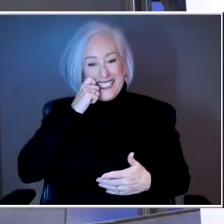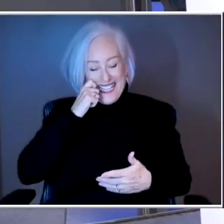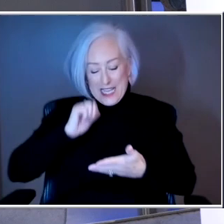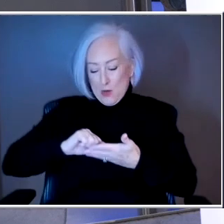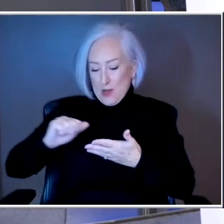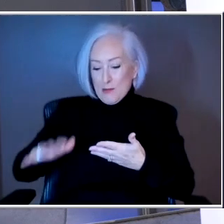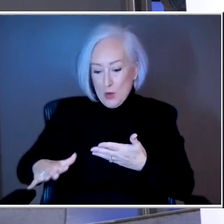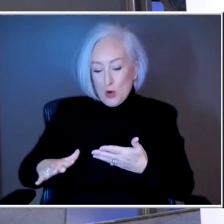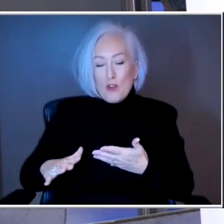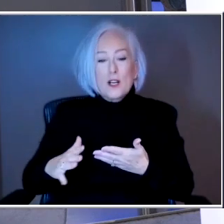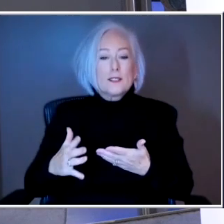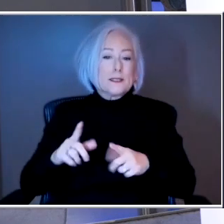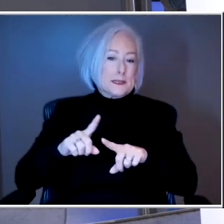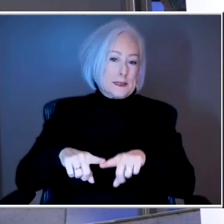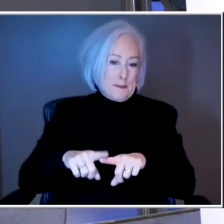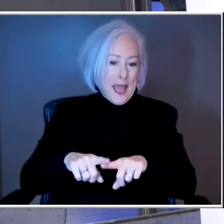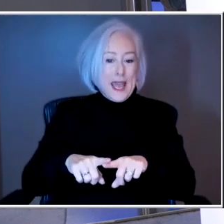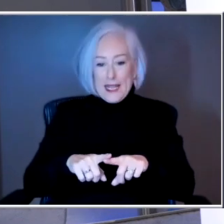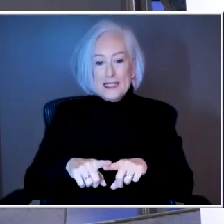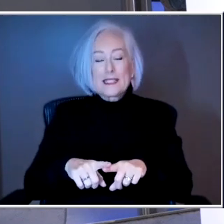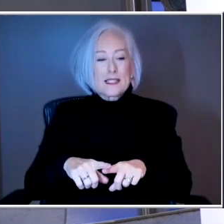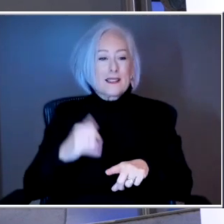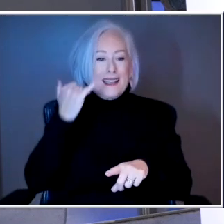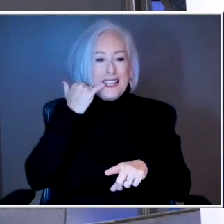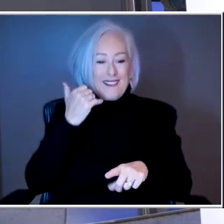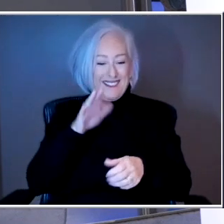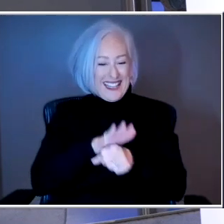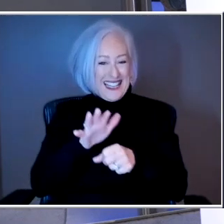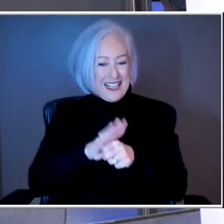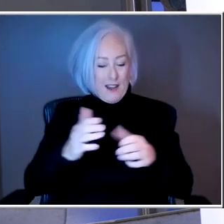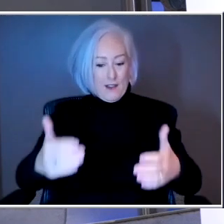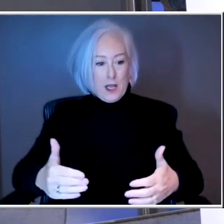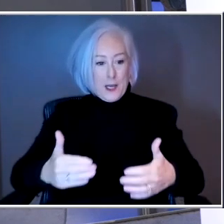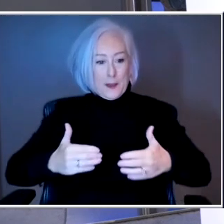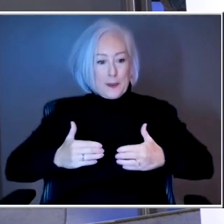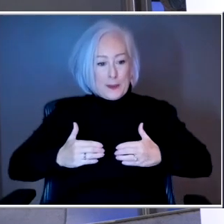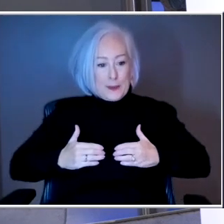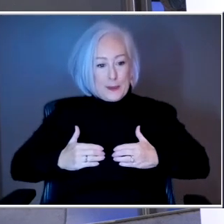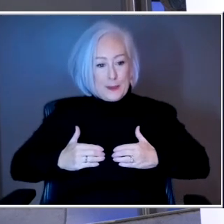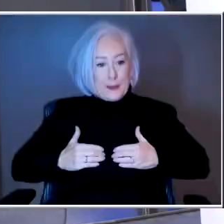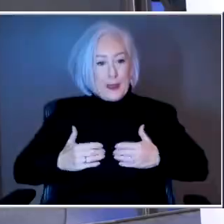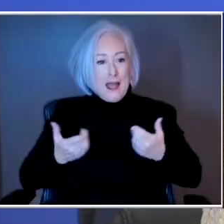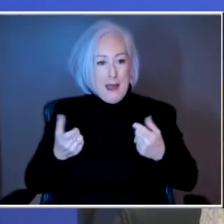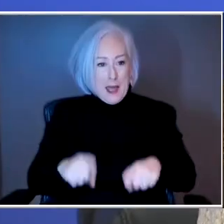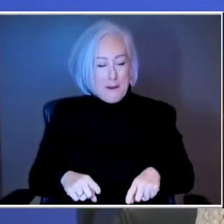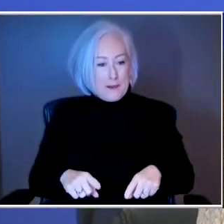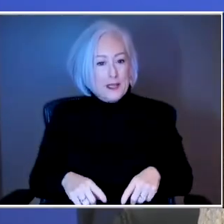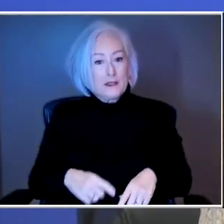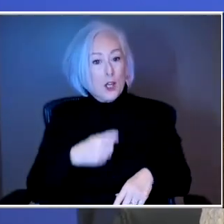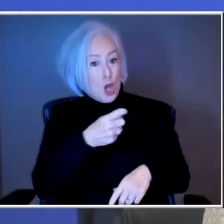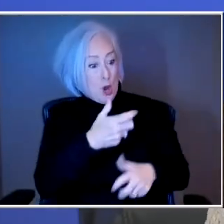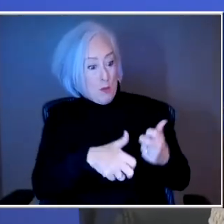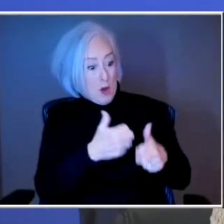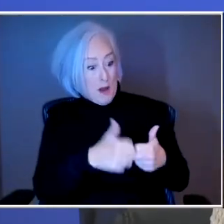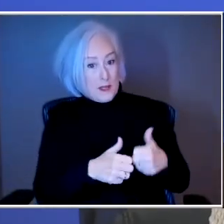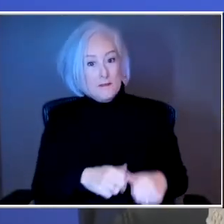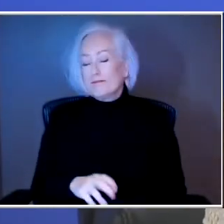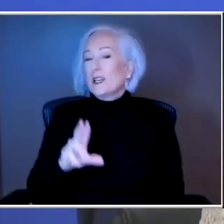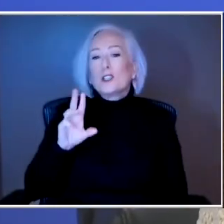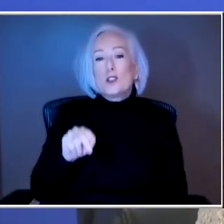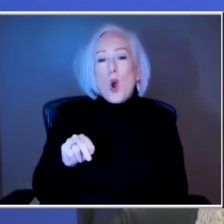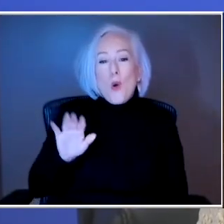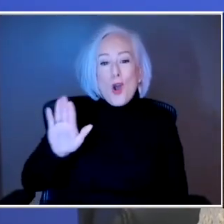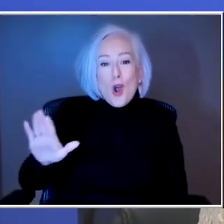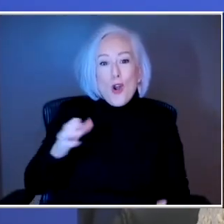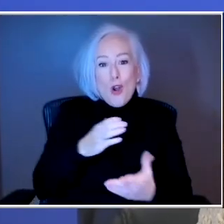issues with insurance, Tammy? No, we did. The office, her office is spectacular. Like,